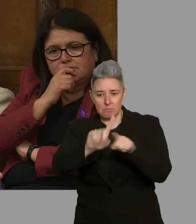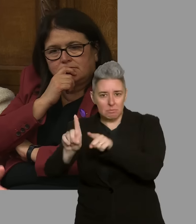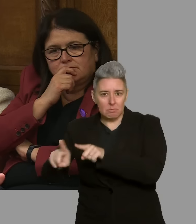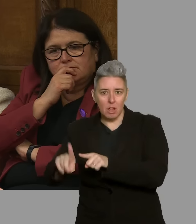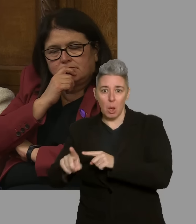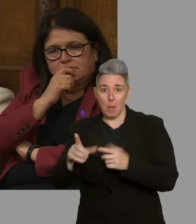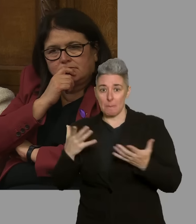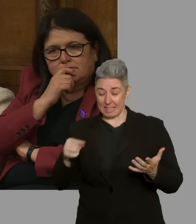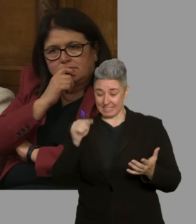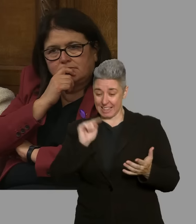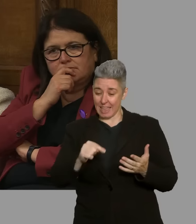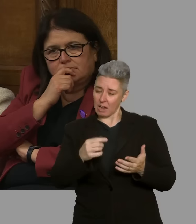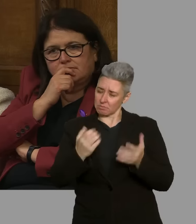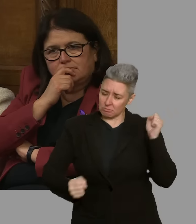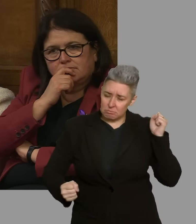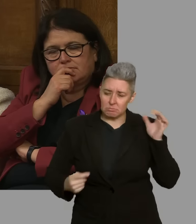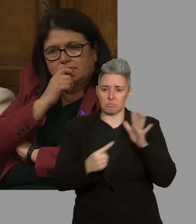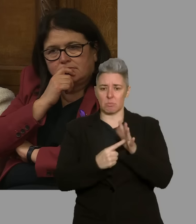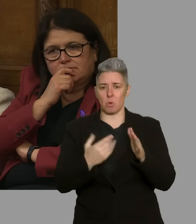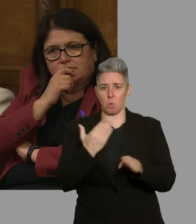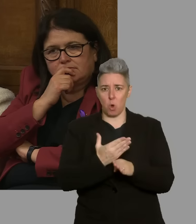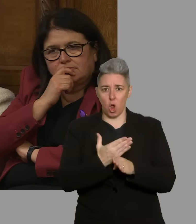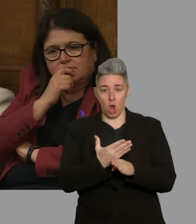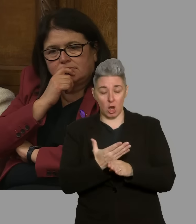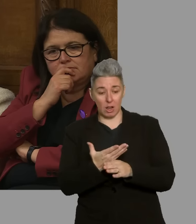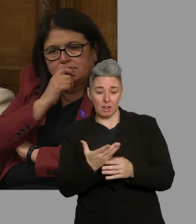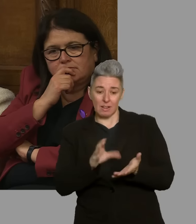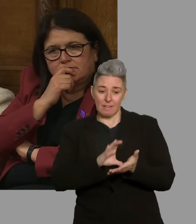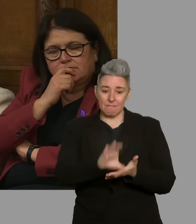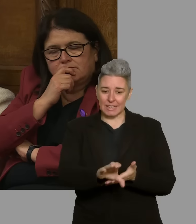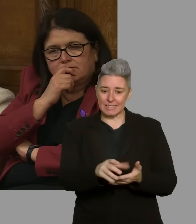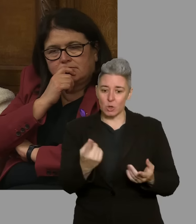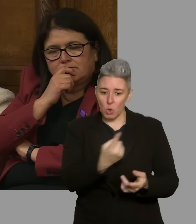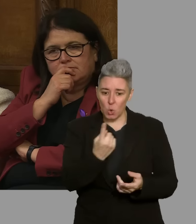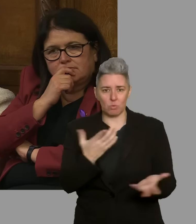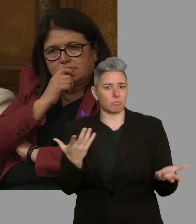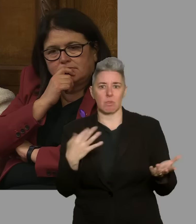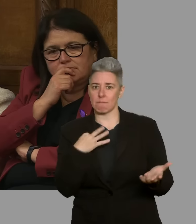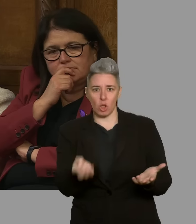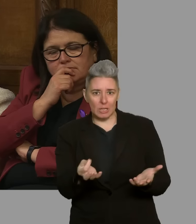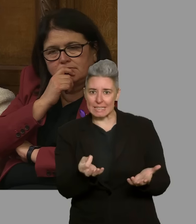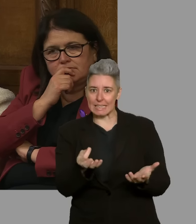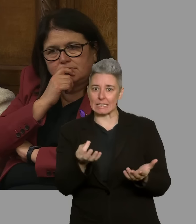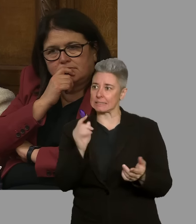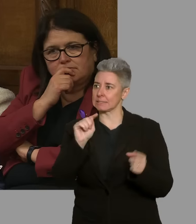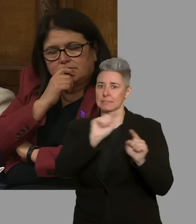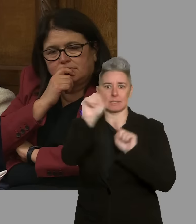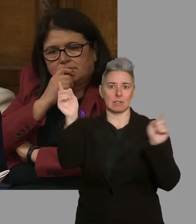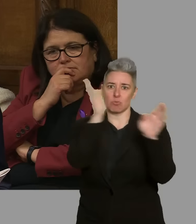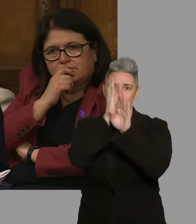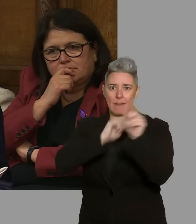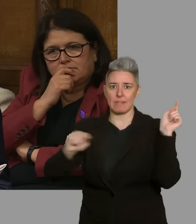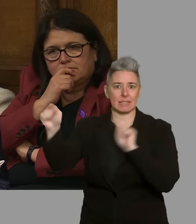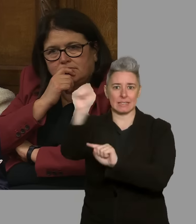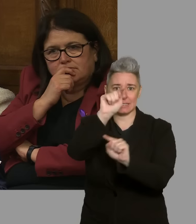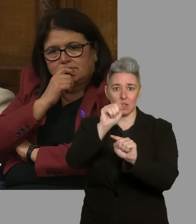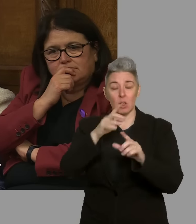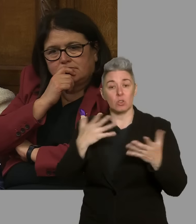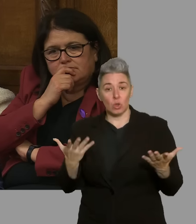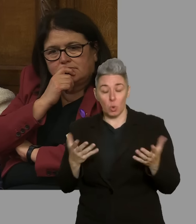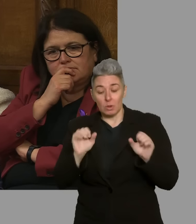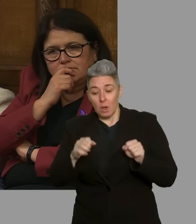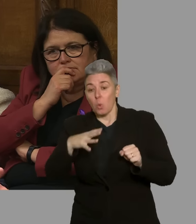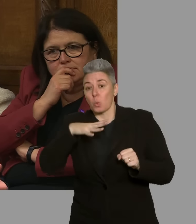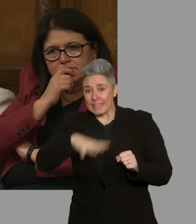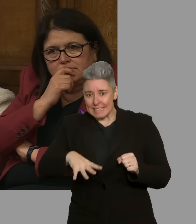gap. I welcome government investment in hospices, but will the Prime Minister consider broader reform to put hospice funding on a